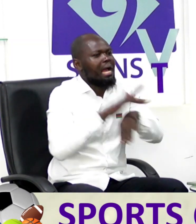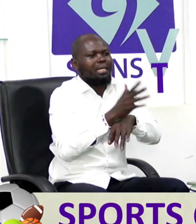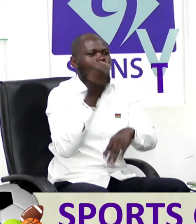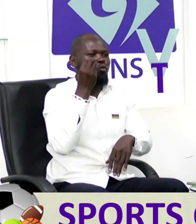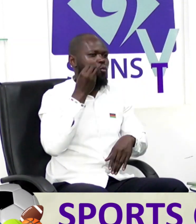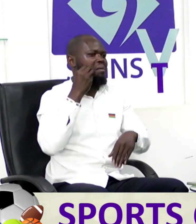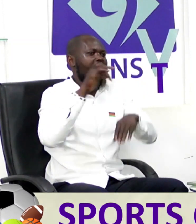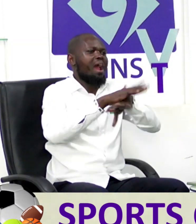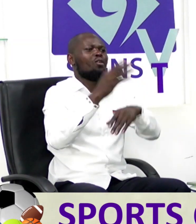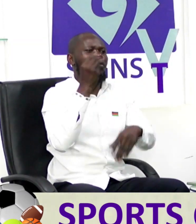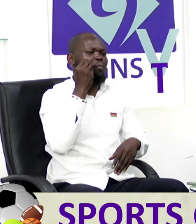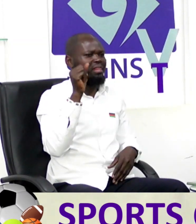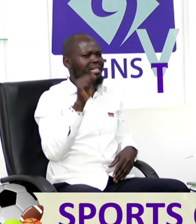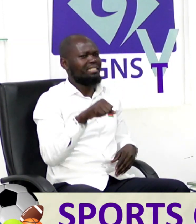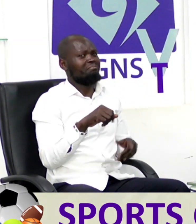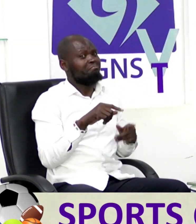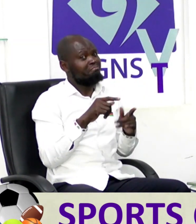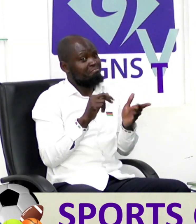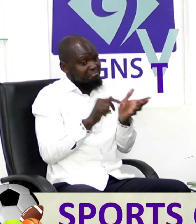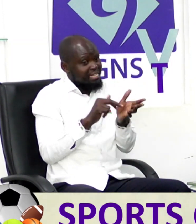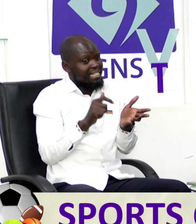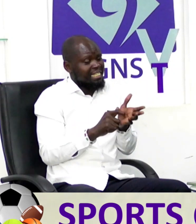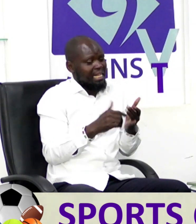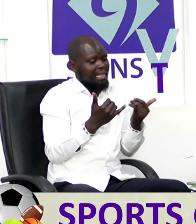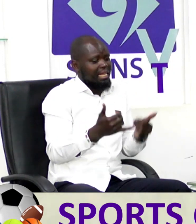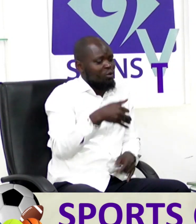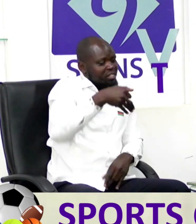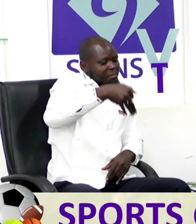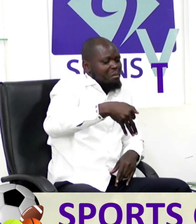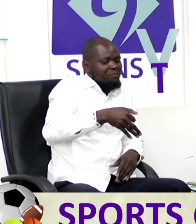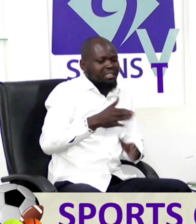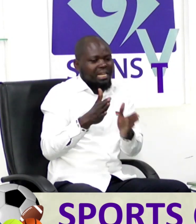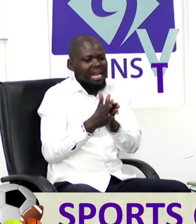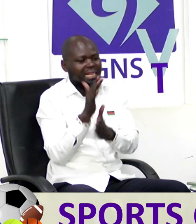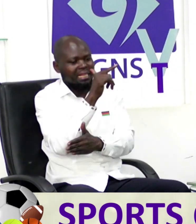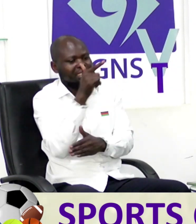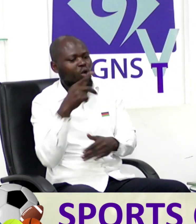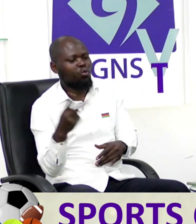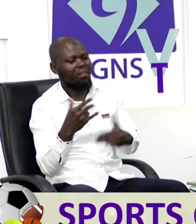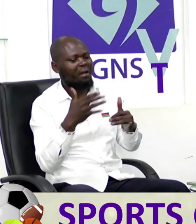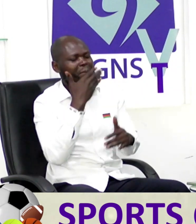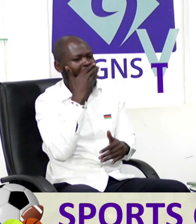Namibia has been there, and they have been sent home early